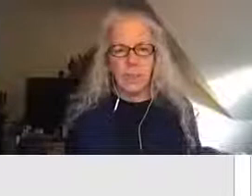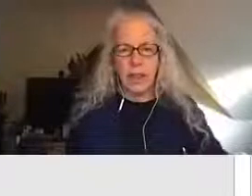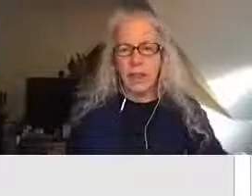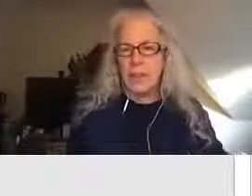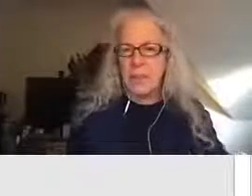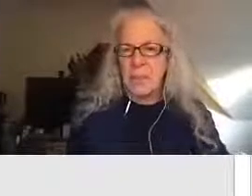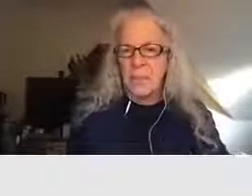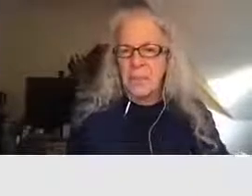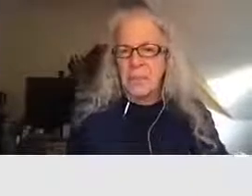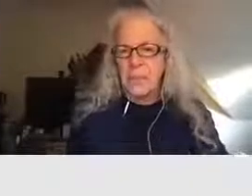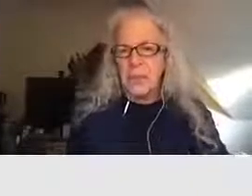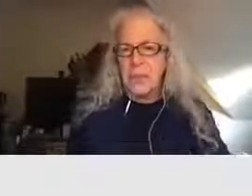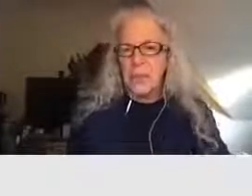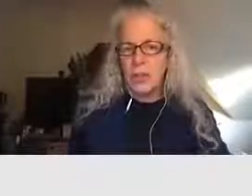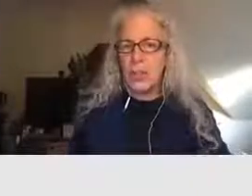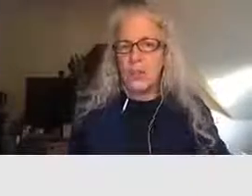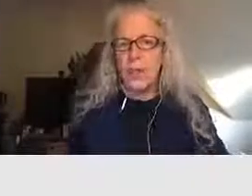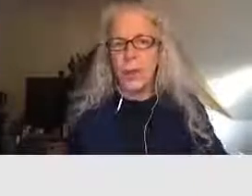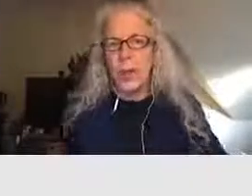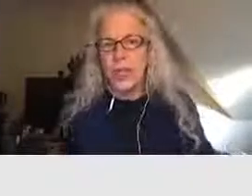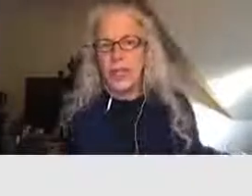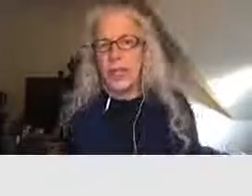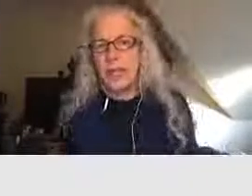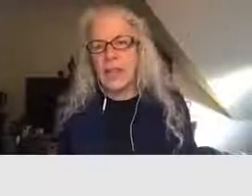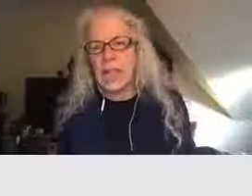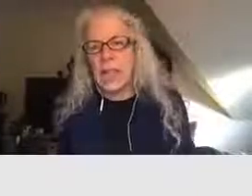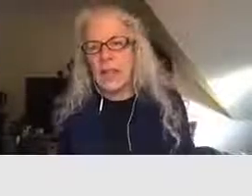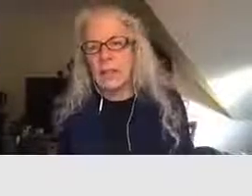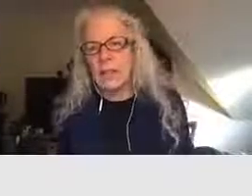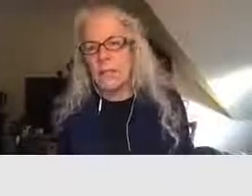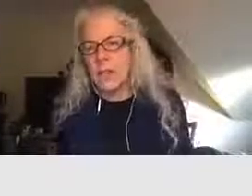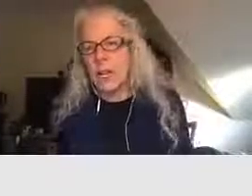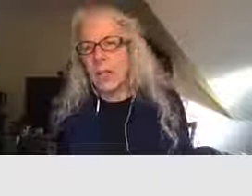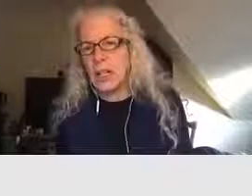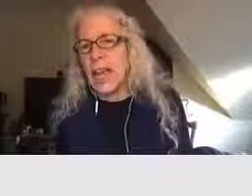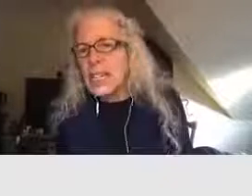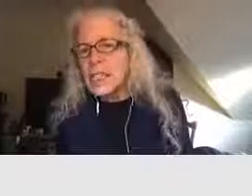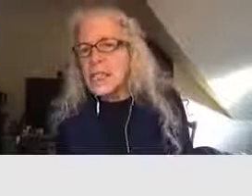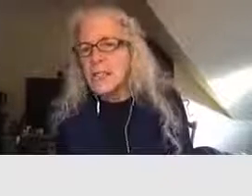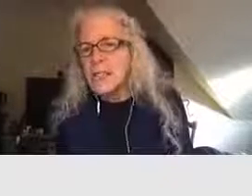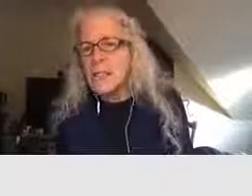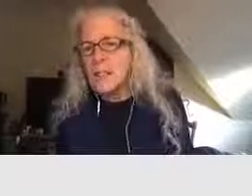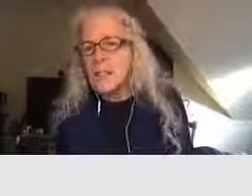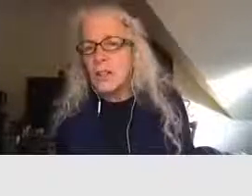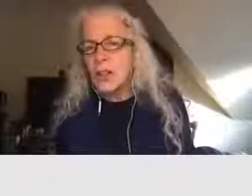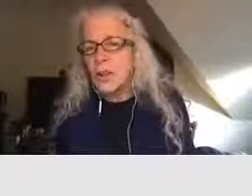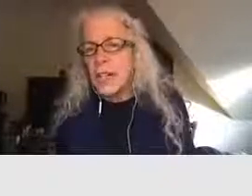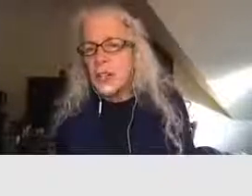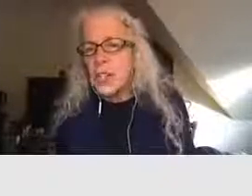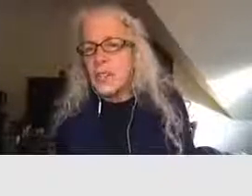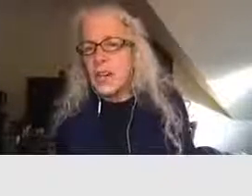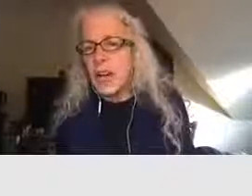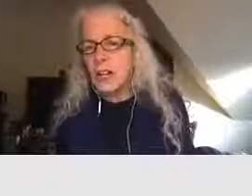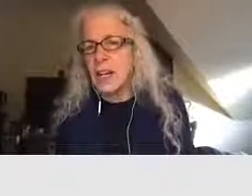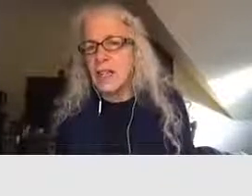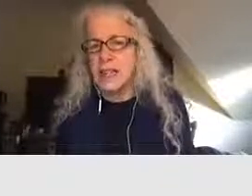last month. You can just review it, and if there's any edits or corrections,